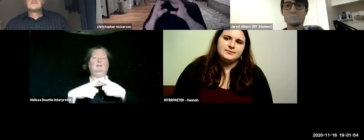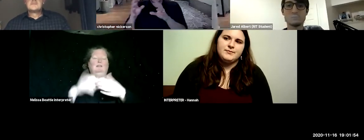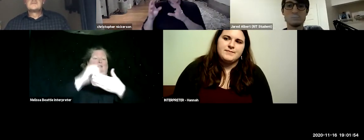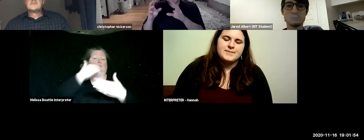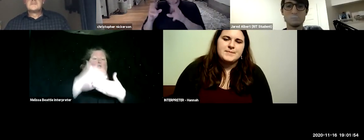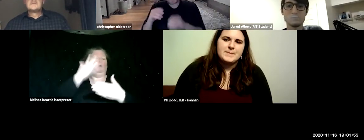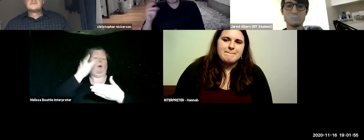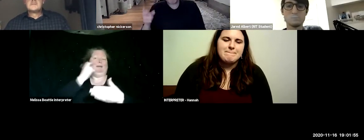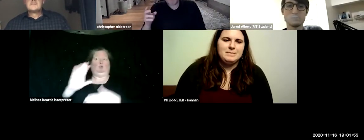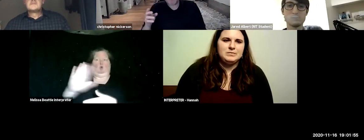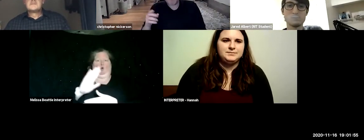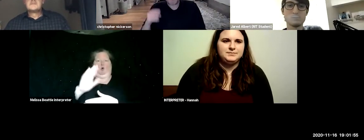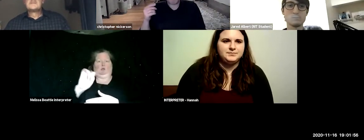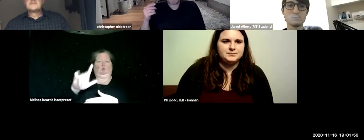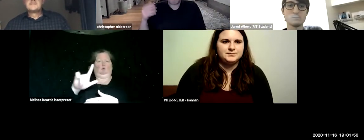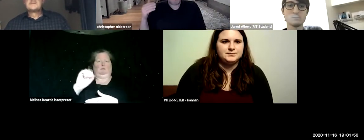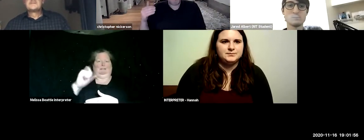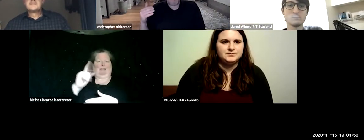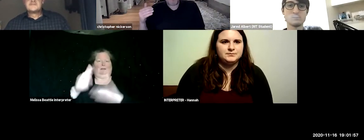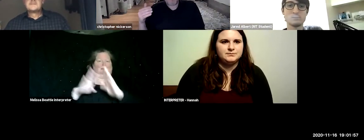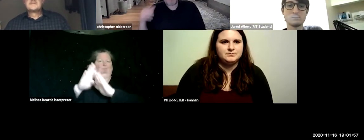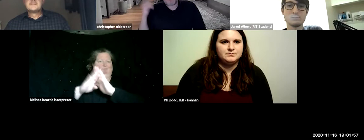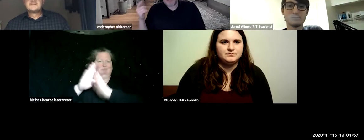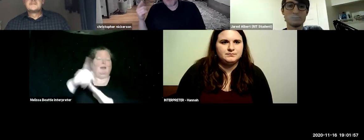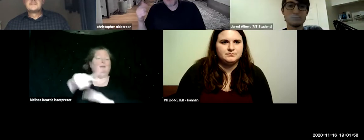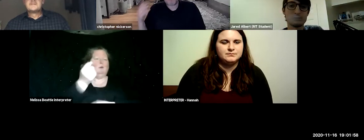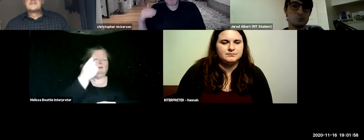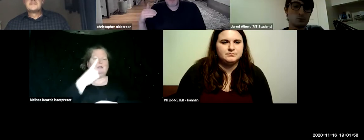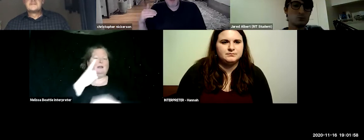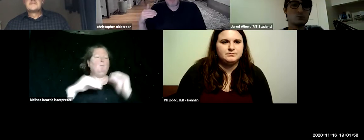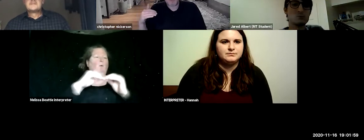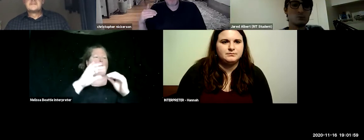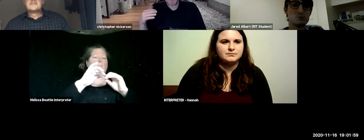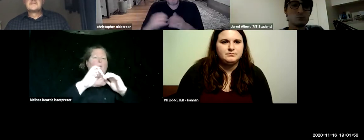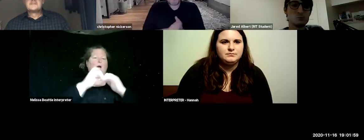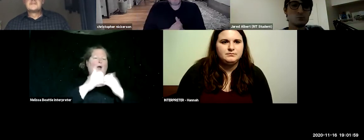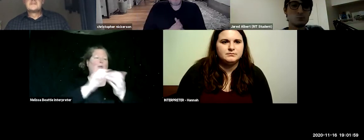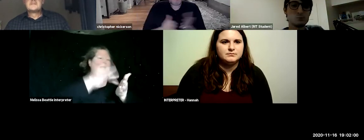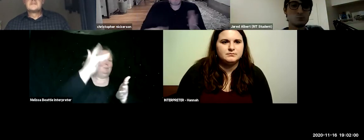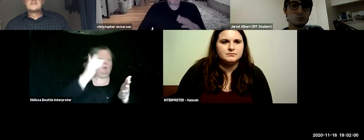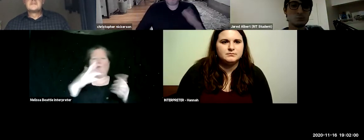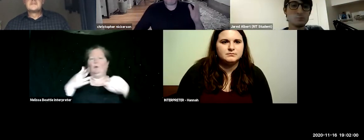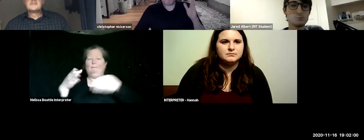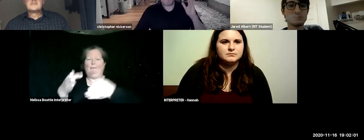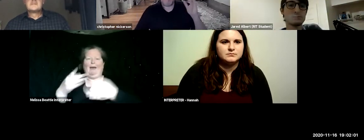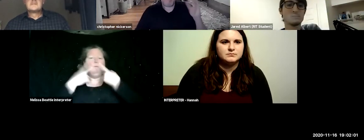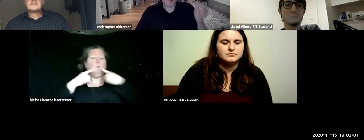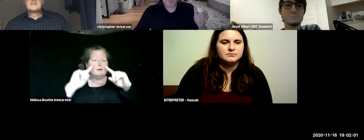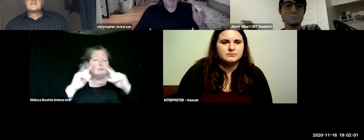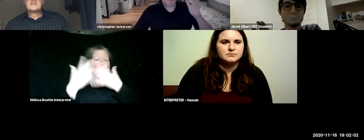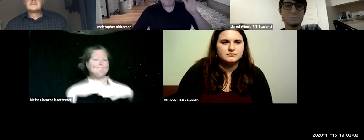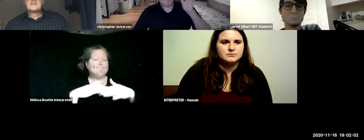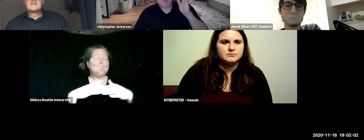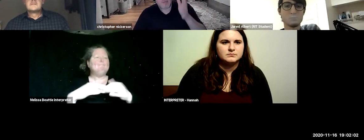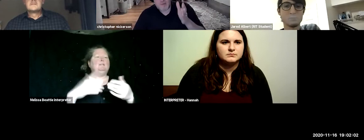your own tool set and you're also understanding a little bit more about how the exploit works, how the path works, you know, so you could make it from, you know, a